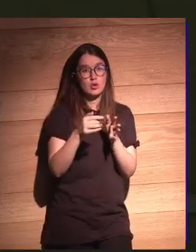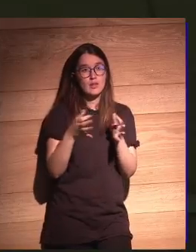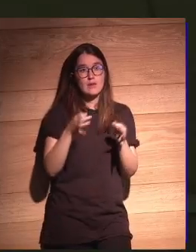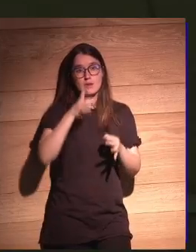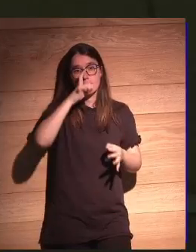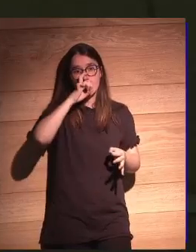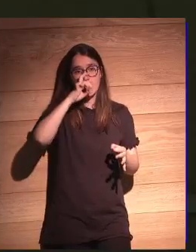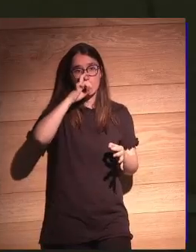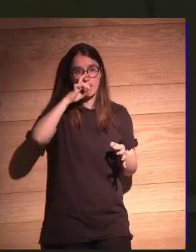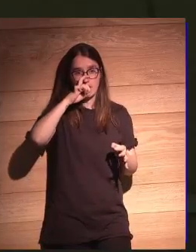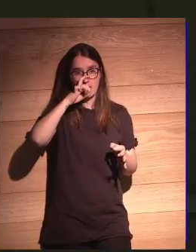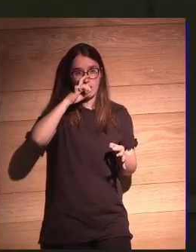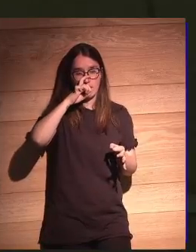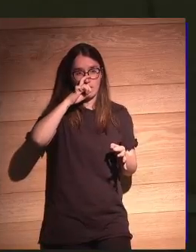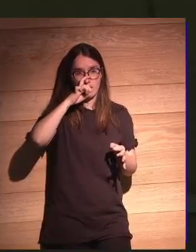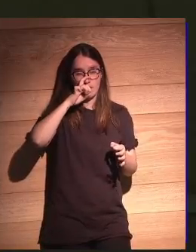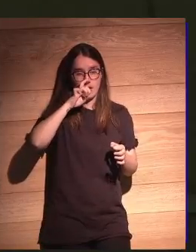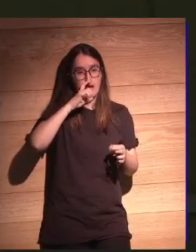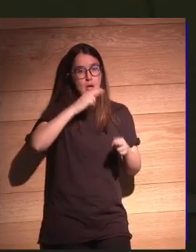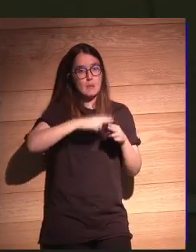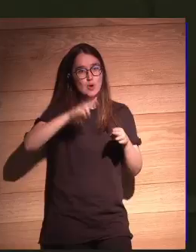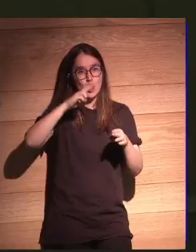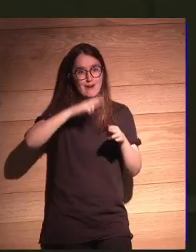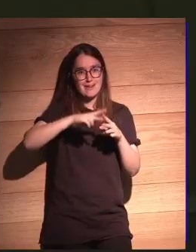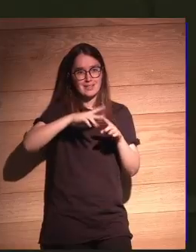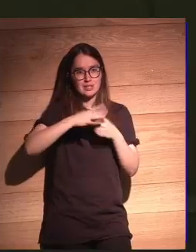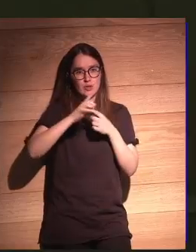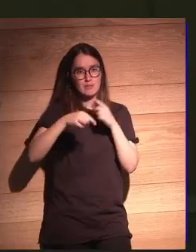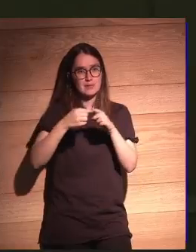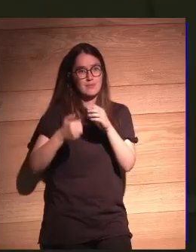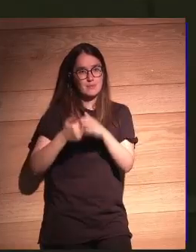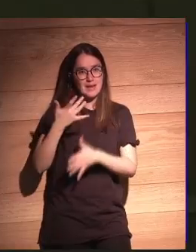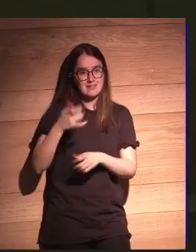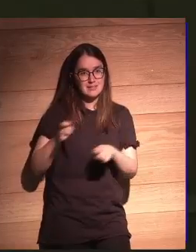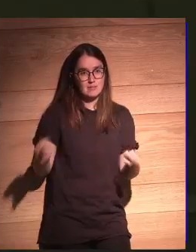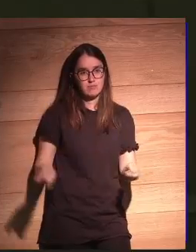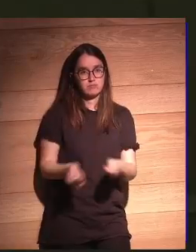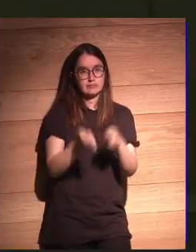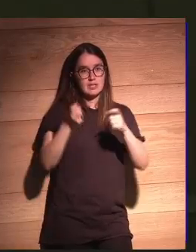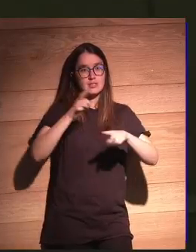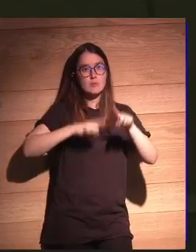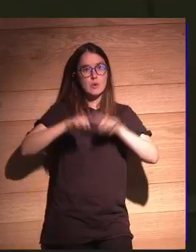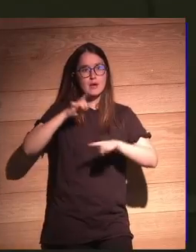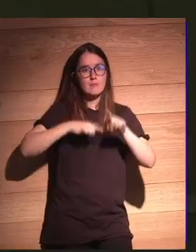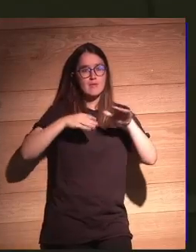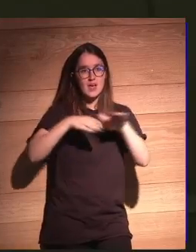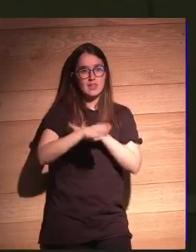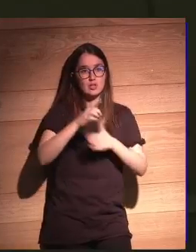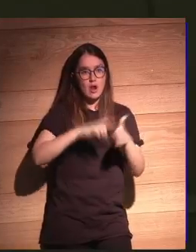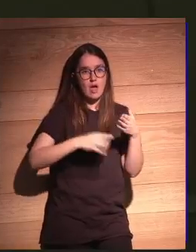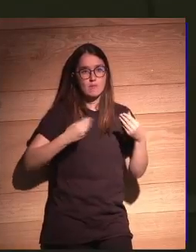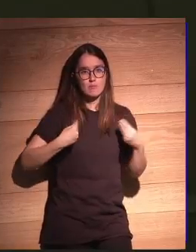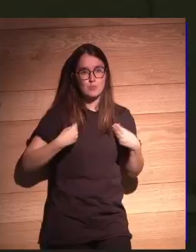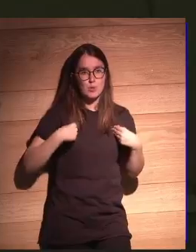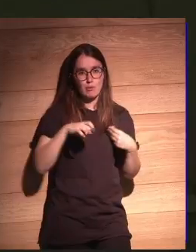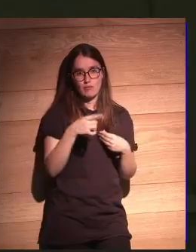day-to-day work, it's the fact that they have reminded us and that they have taken to the political stage and the media stage the issue